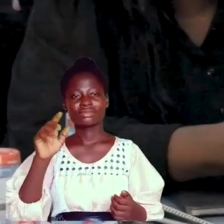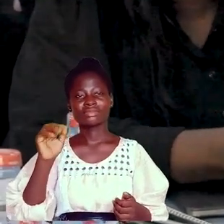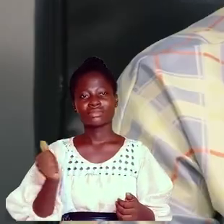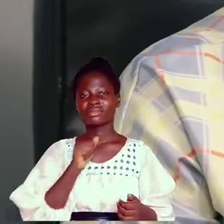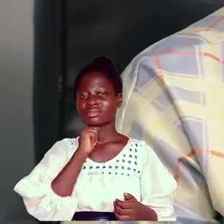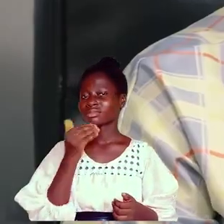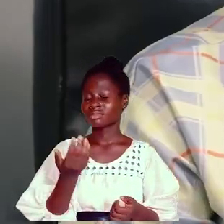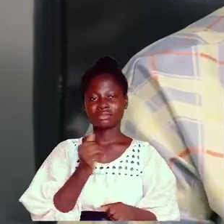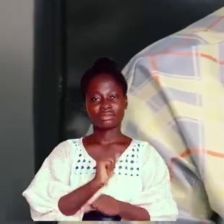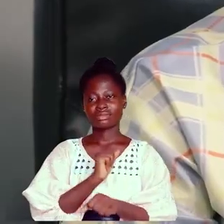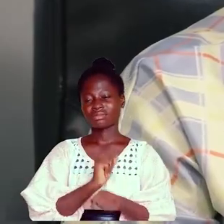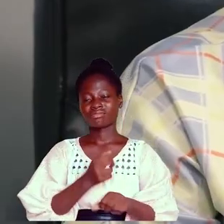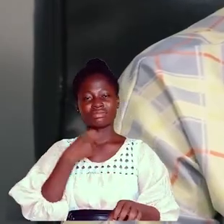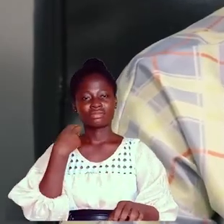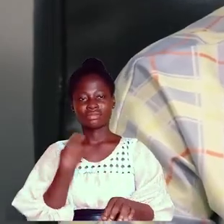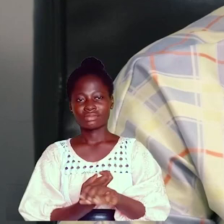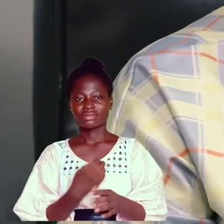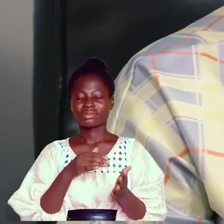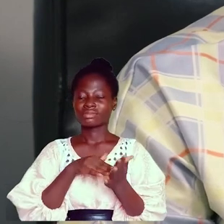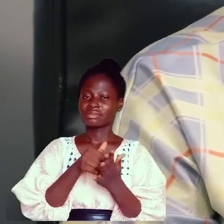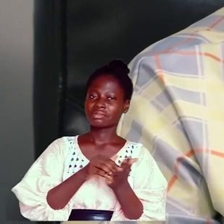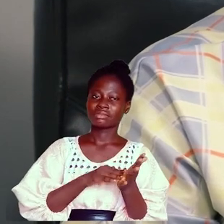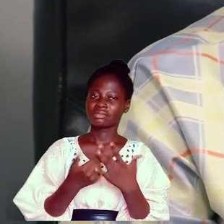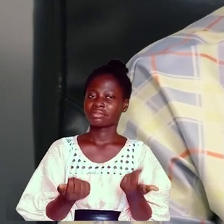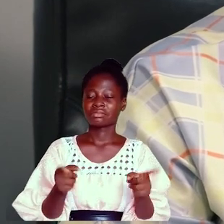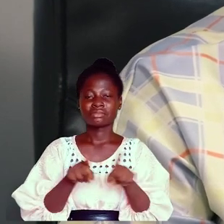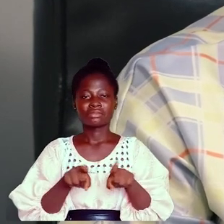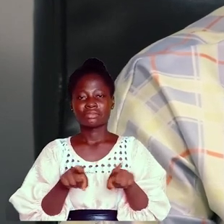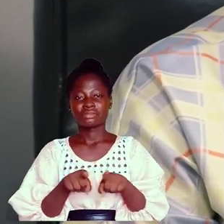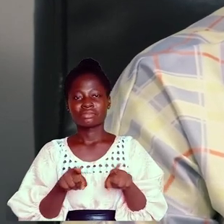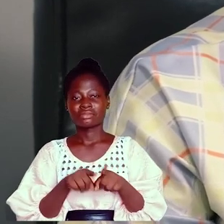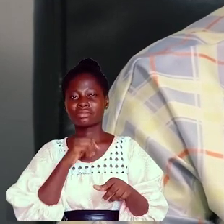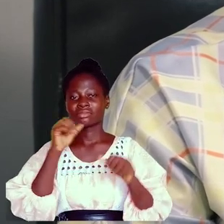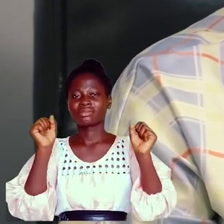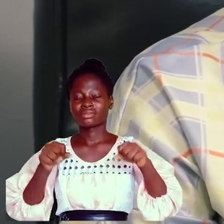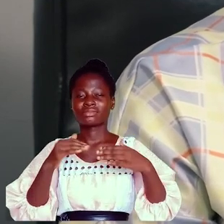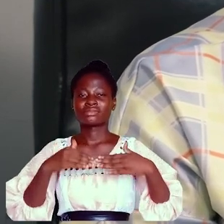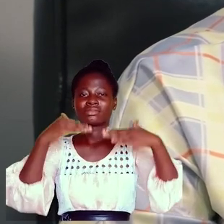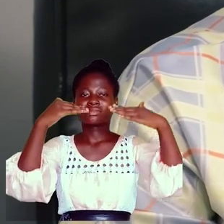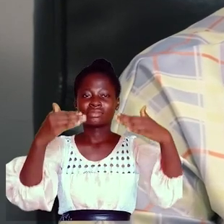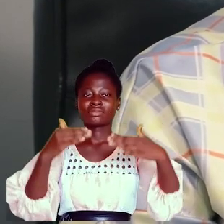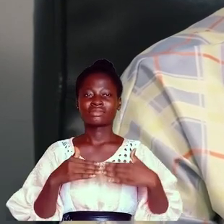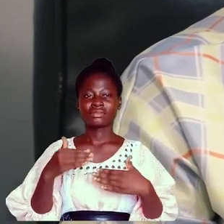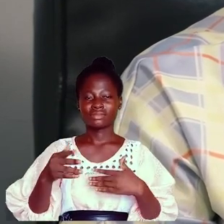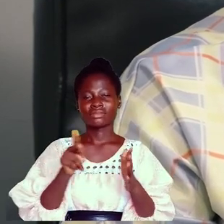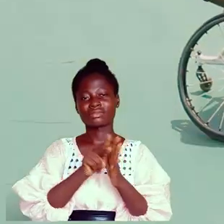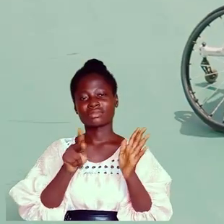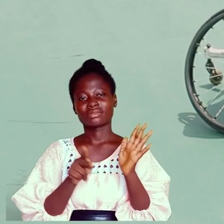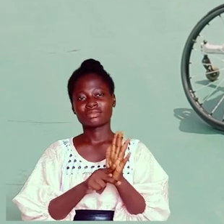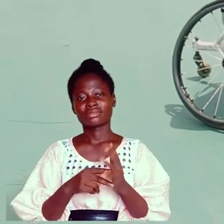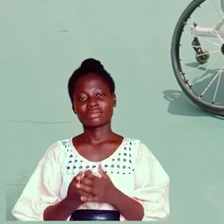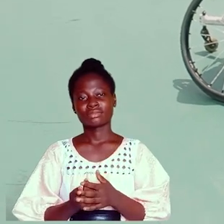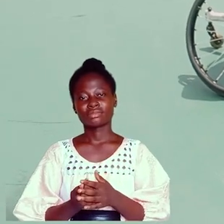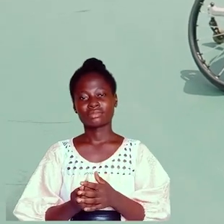make our advocacy work very weak, and we are unable to push for the appropriate policies.